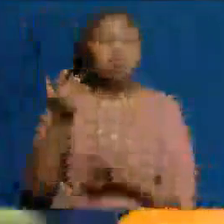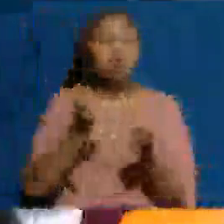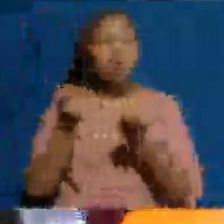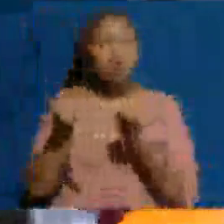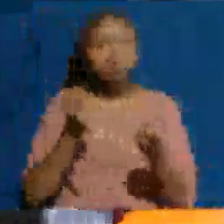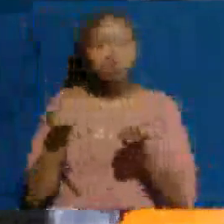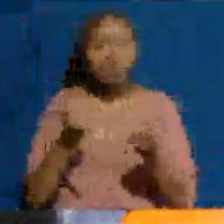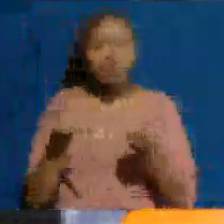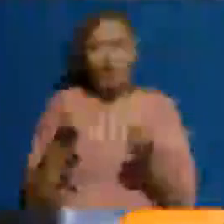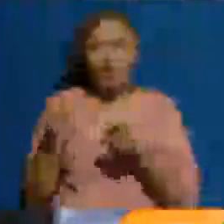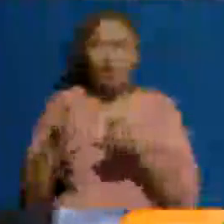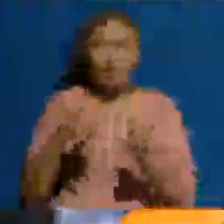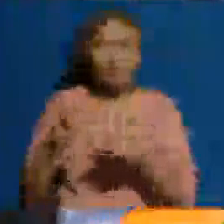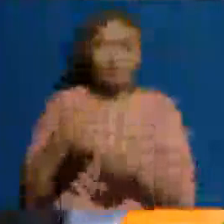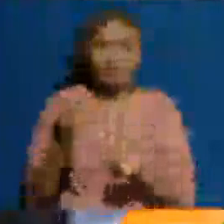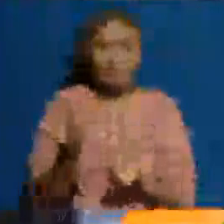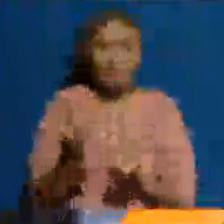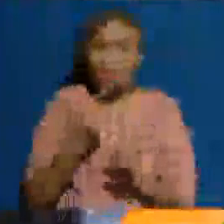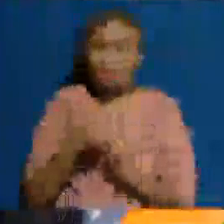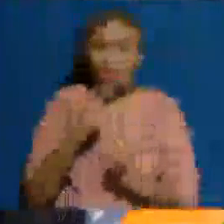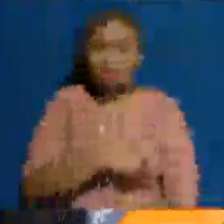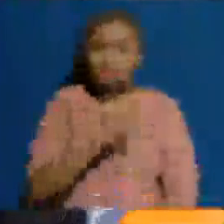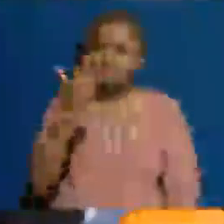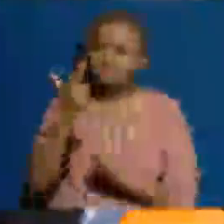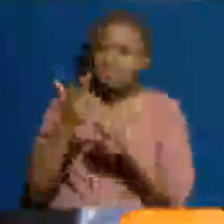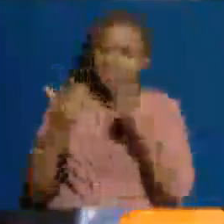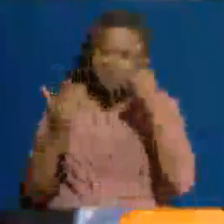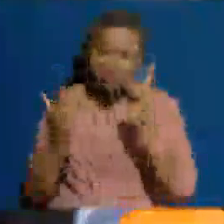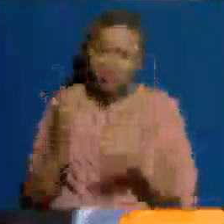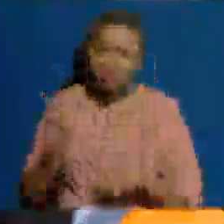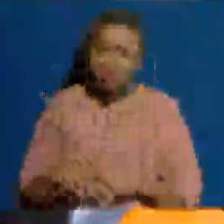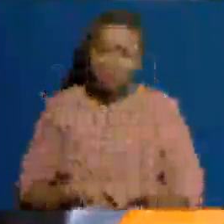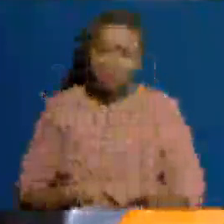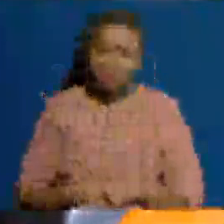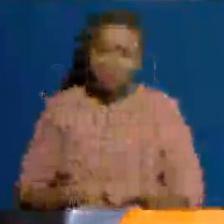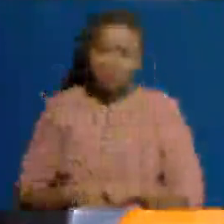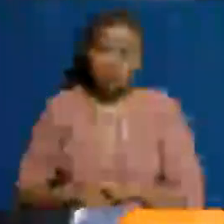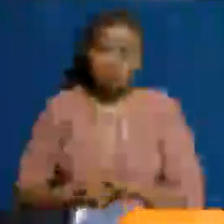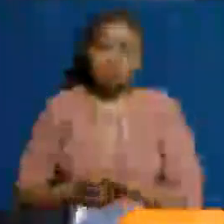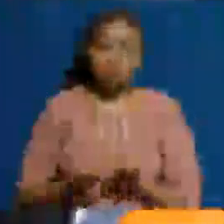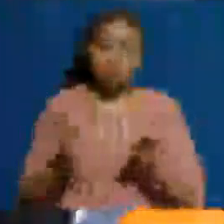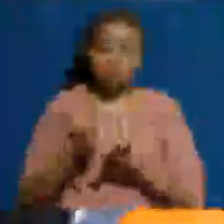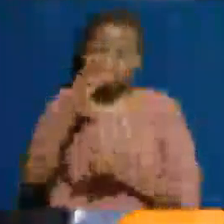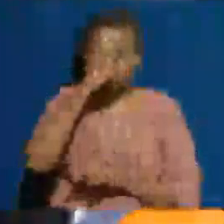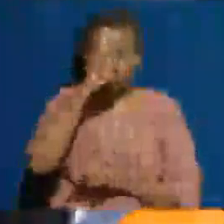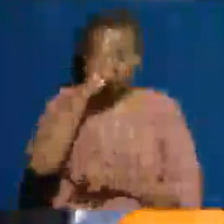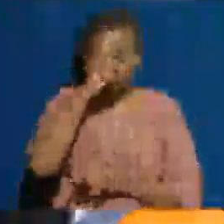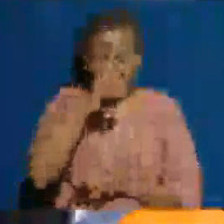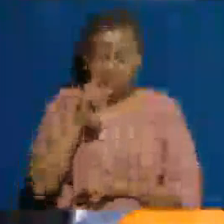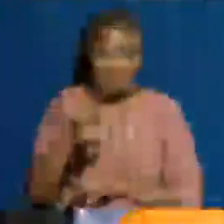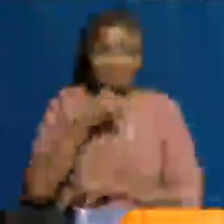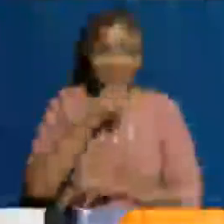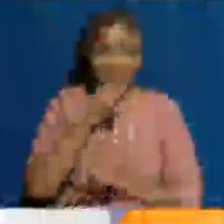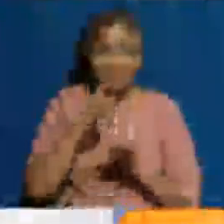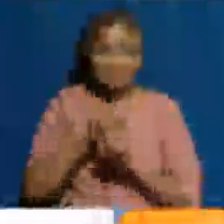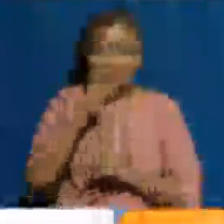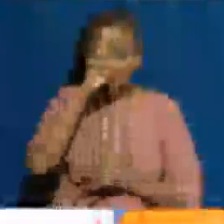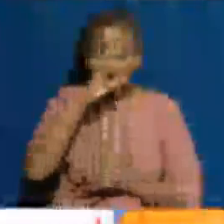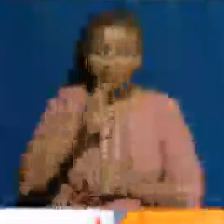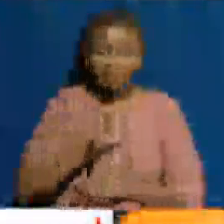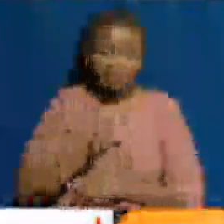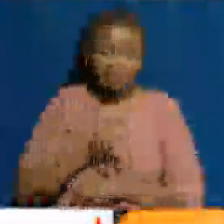roads. We are in communication with the IG, and the IG supports our operations, is that traffic policemen and policewomen should never be